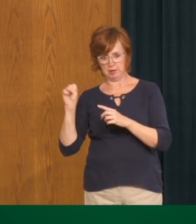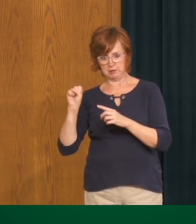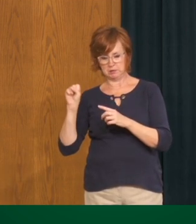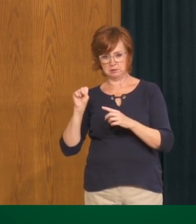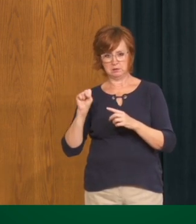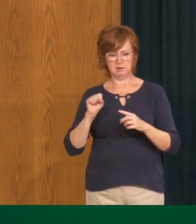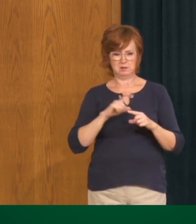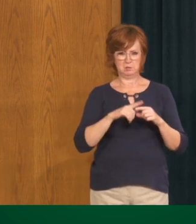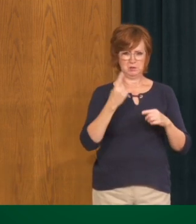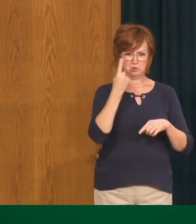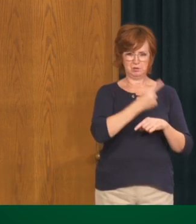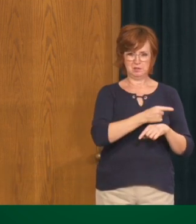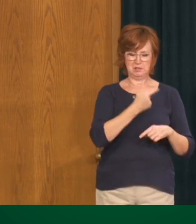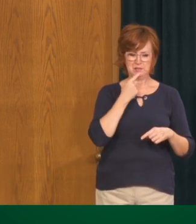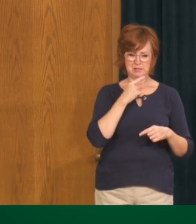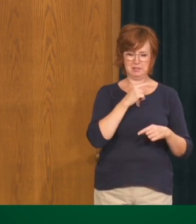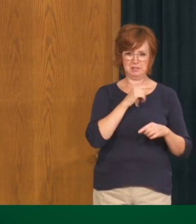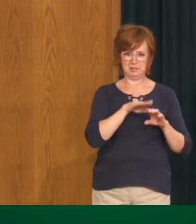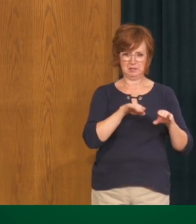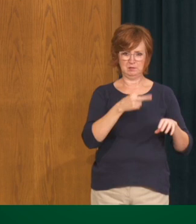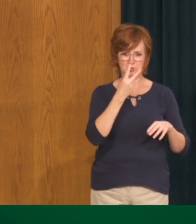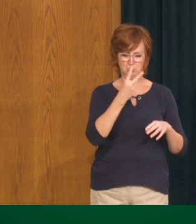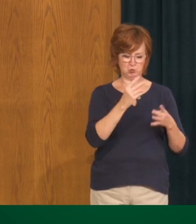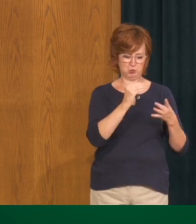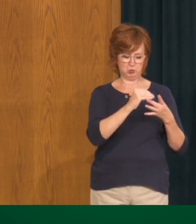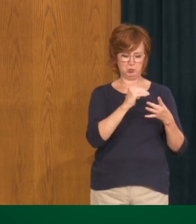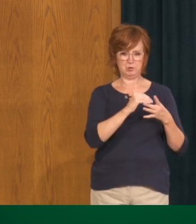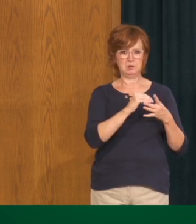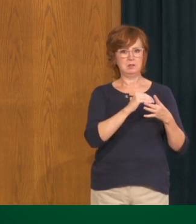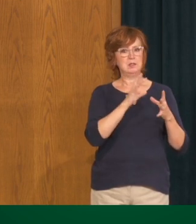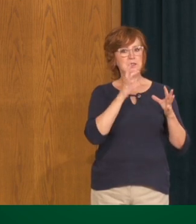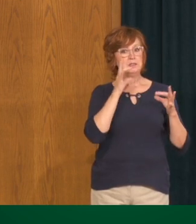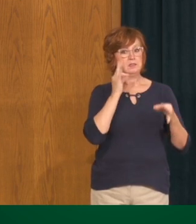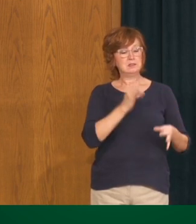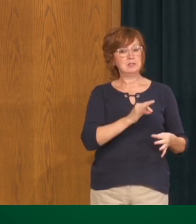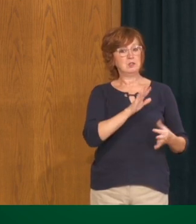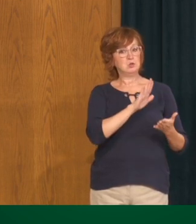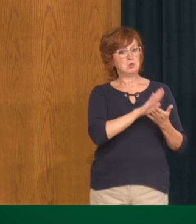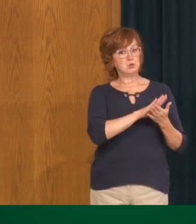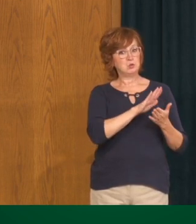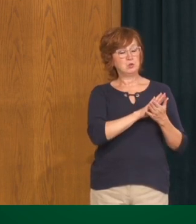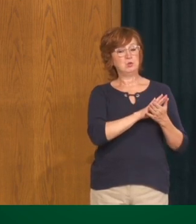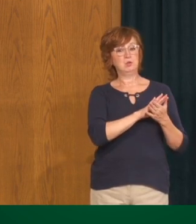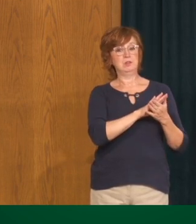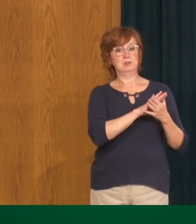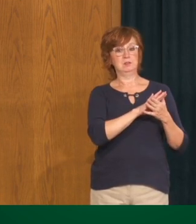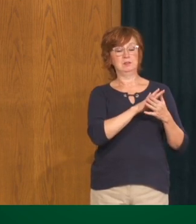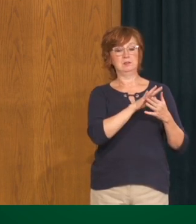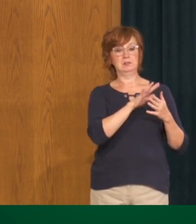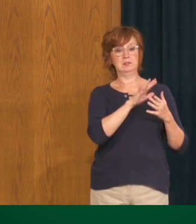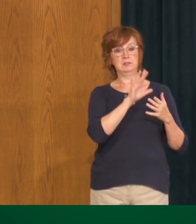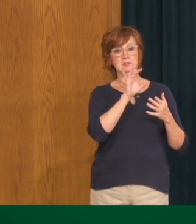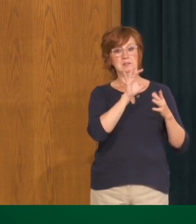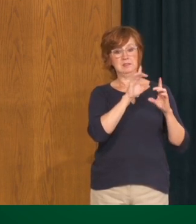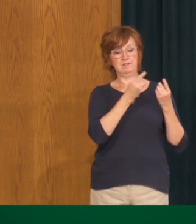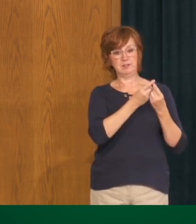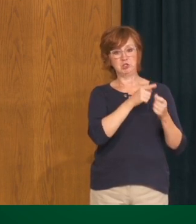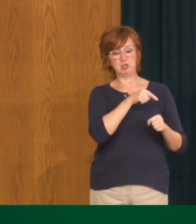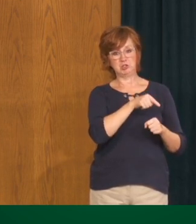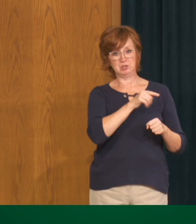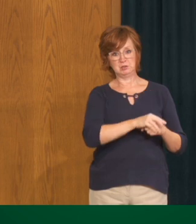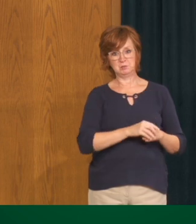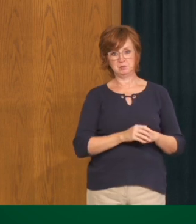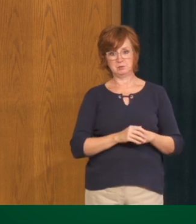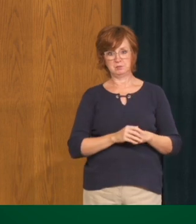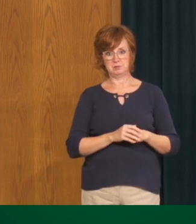today's announcement? Can school divisions stay on level 1 if they want to? And Dr. Shahab, do they need to consult you, or can